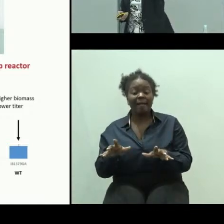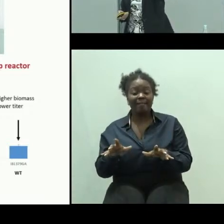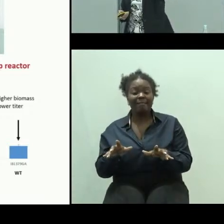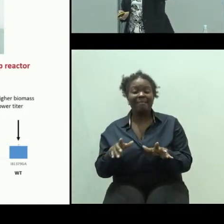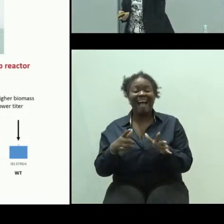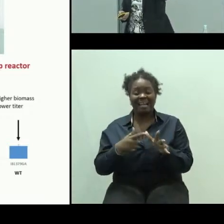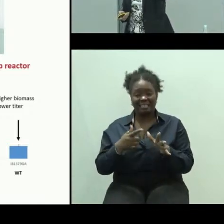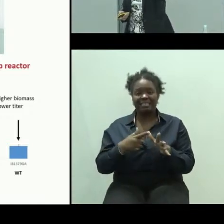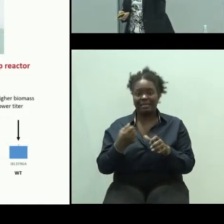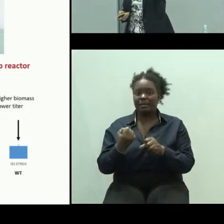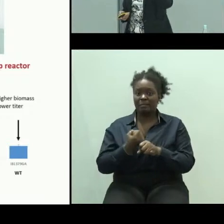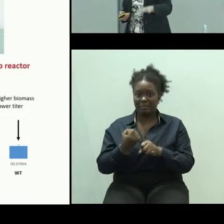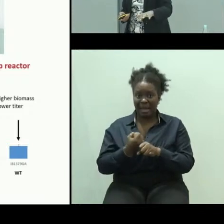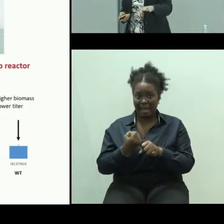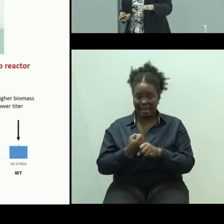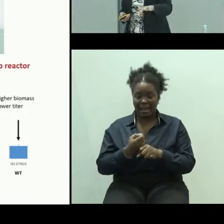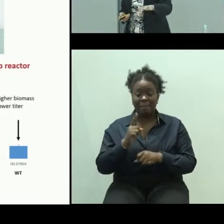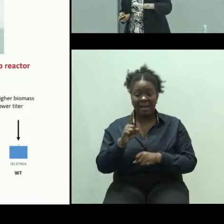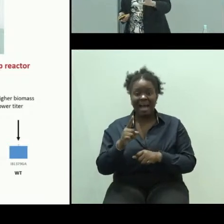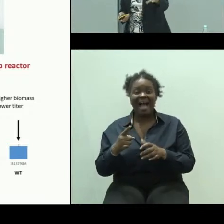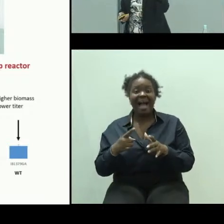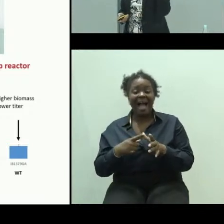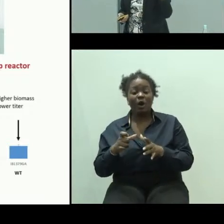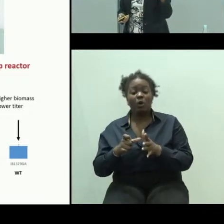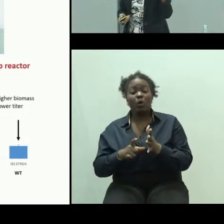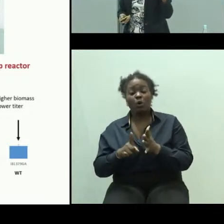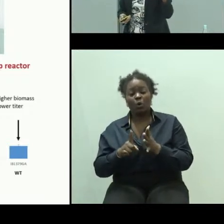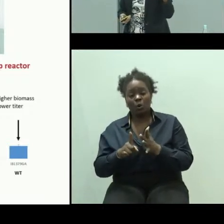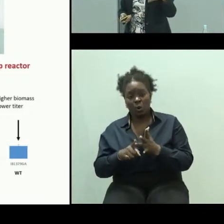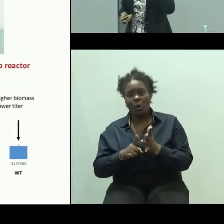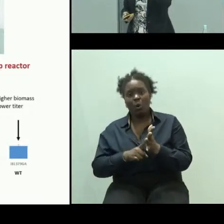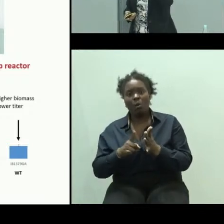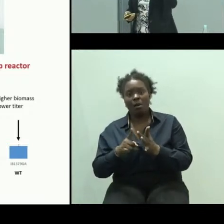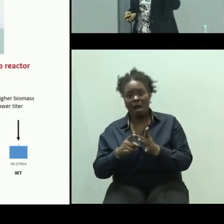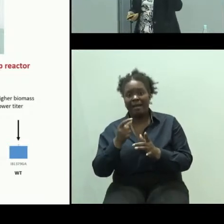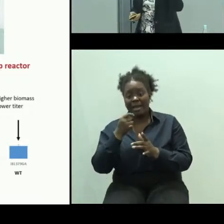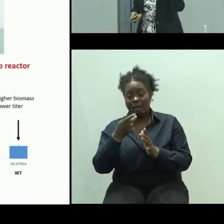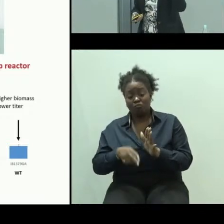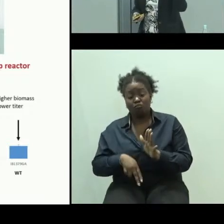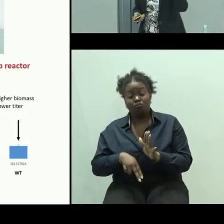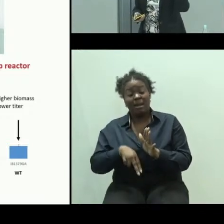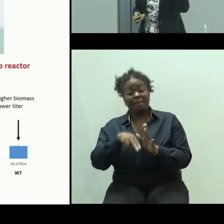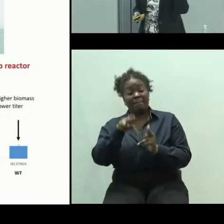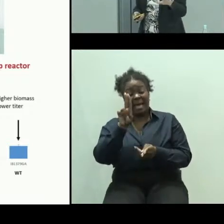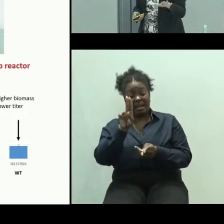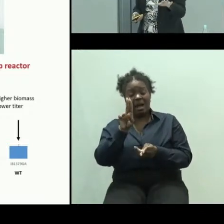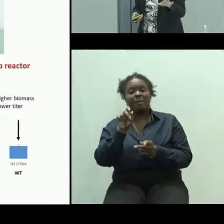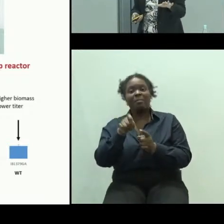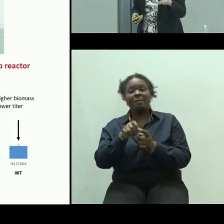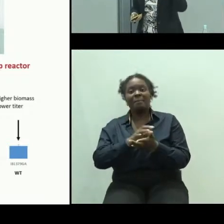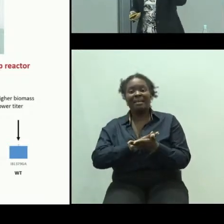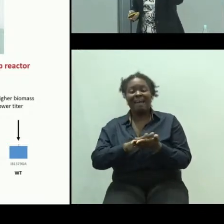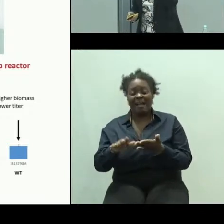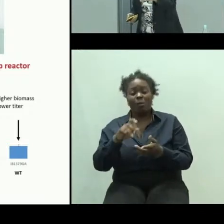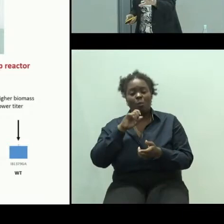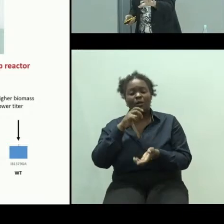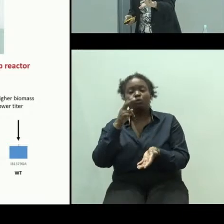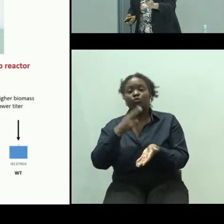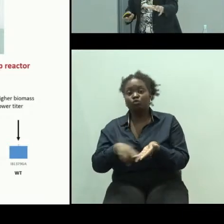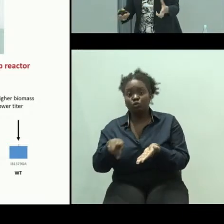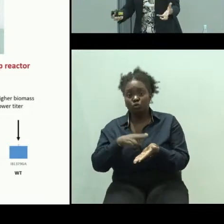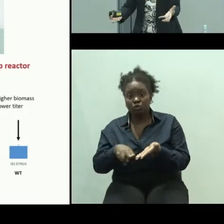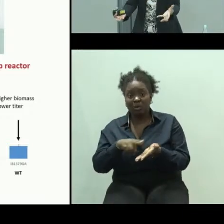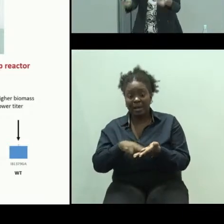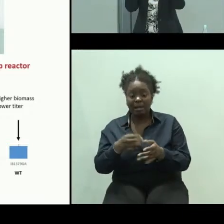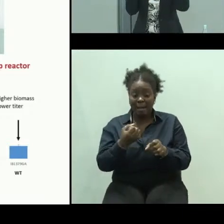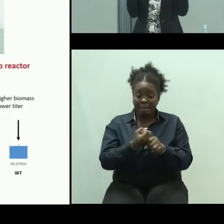acetate. But E. coli can reassimilate acetate. It can take it back up. And with the pH being neutralized, that's exactly what it did. It made a lot of